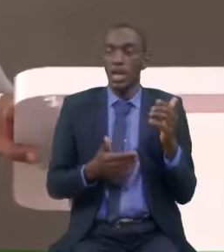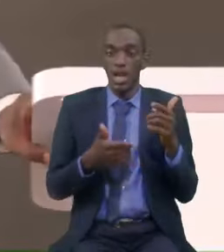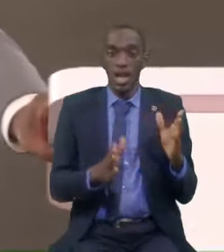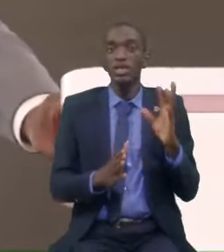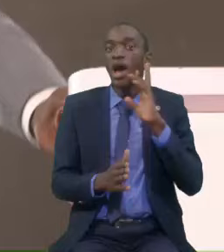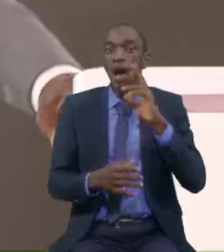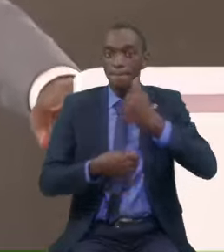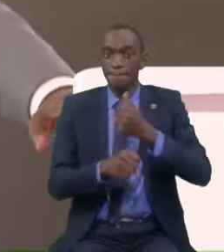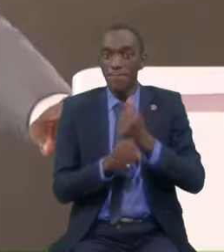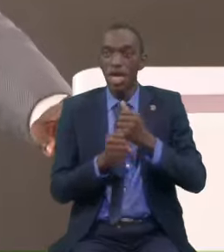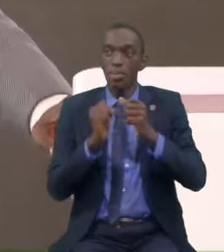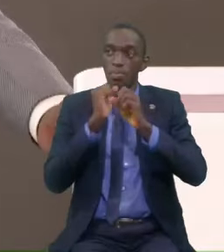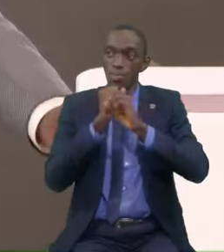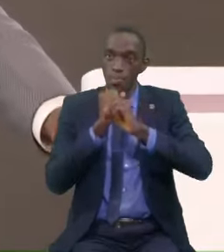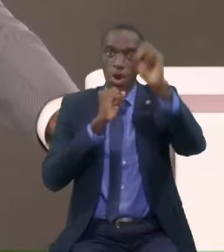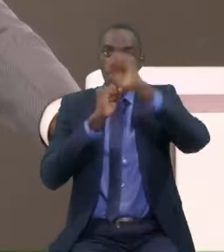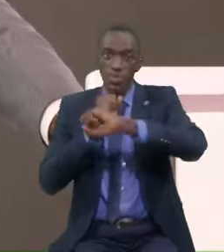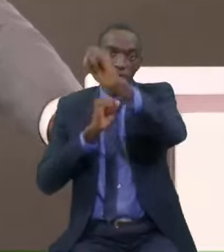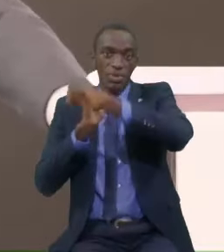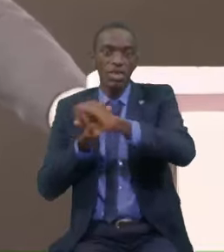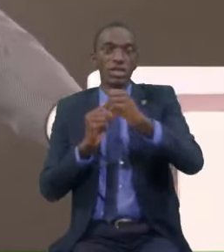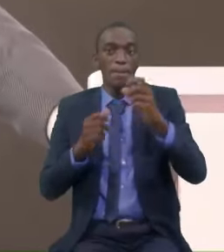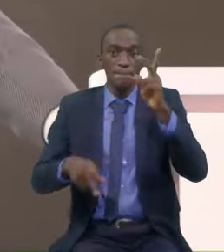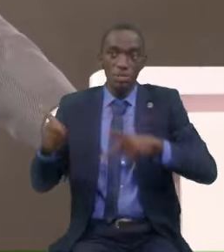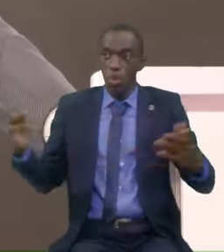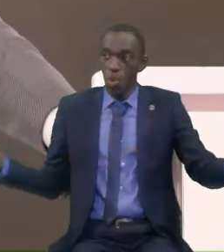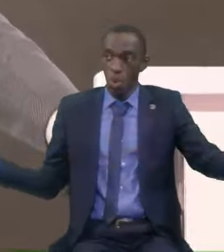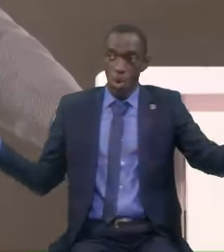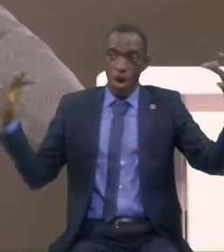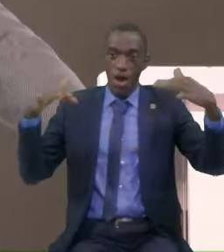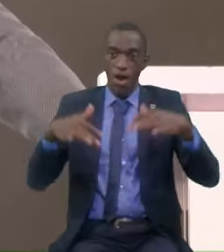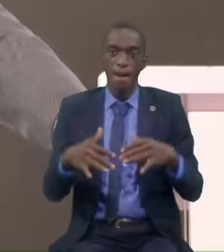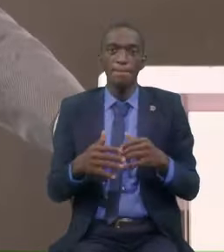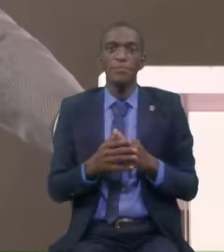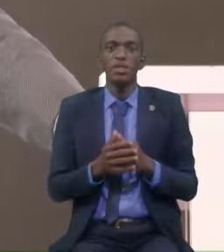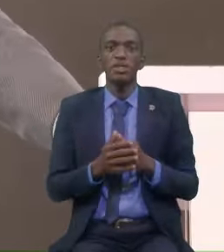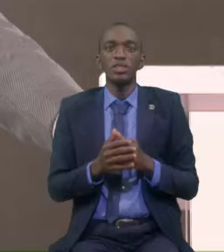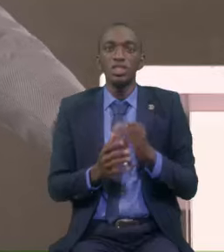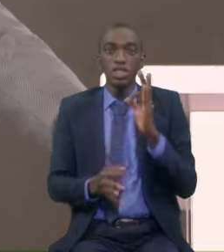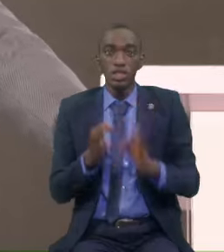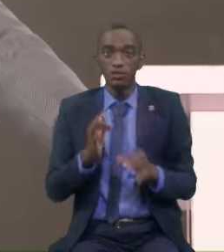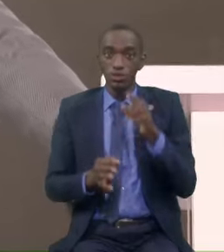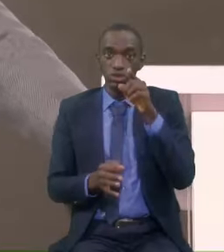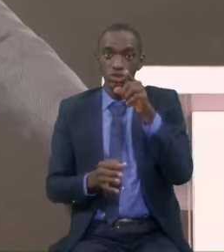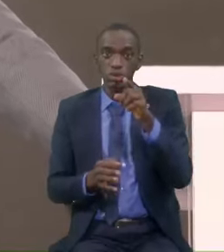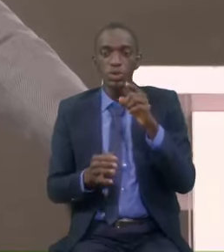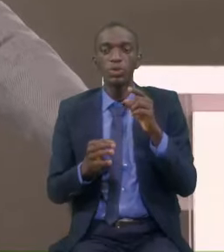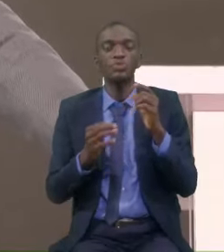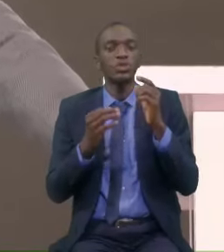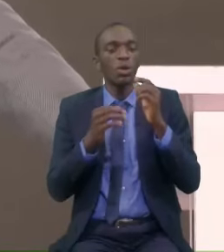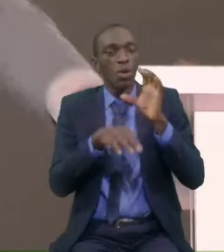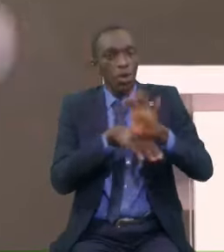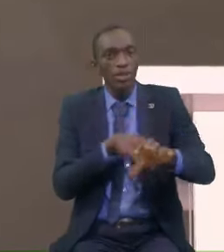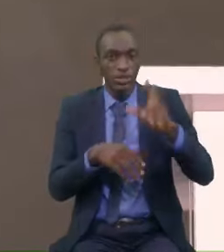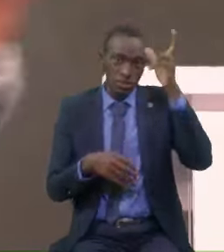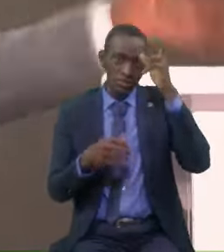the people come. If you disgrace the devil when the crowd was not there, what have you